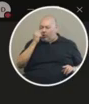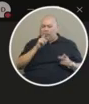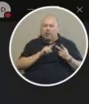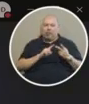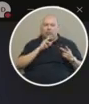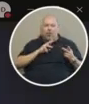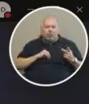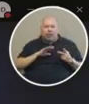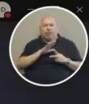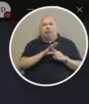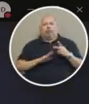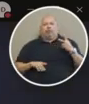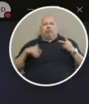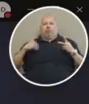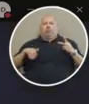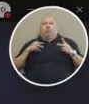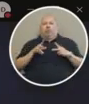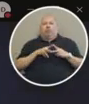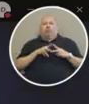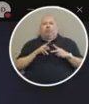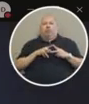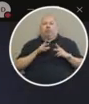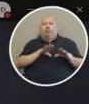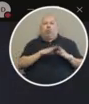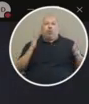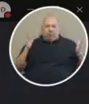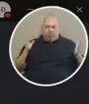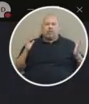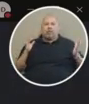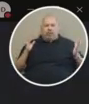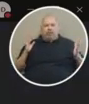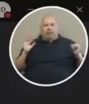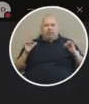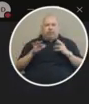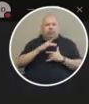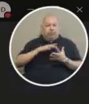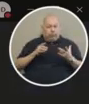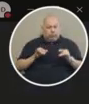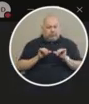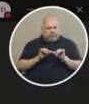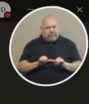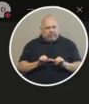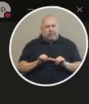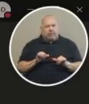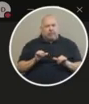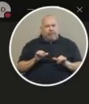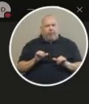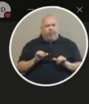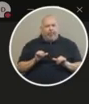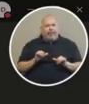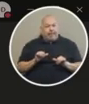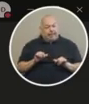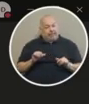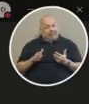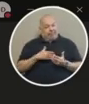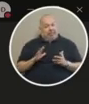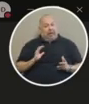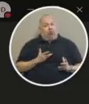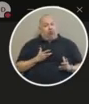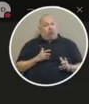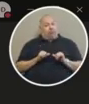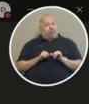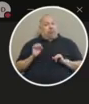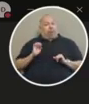Walmarts are one of the few places that are open. They're probably going to remain open, however, this emergency